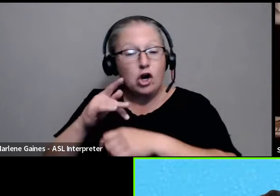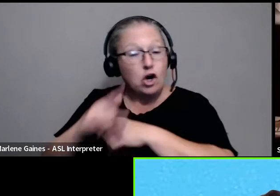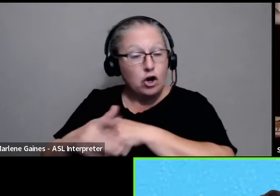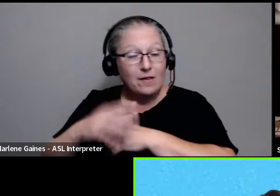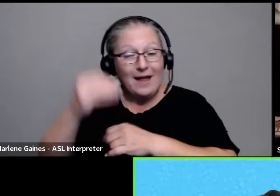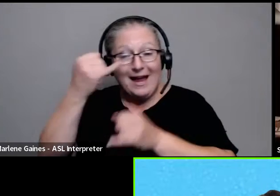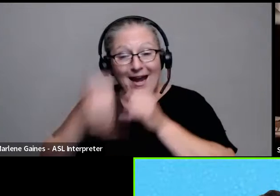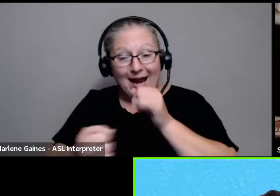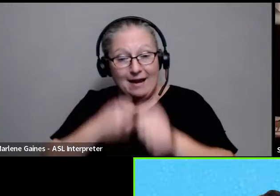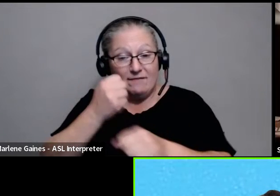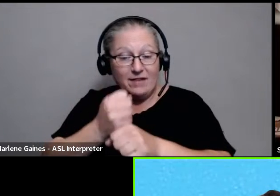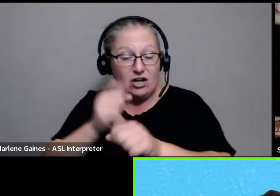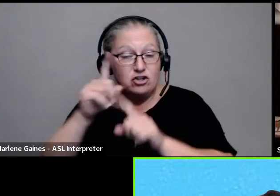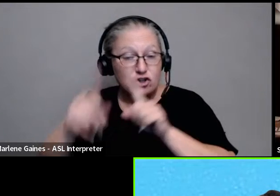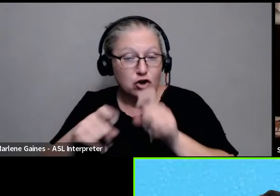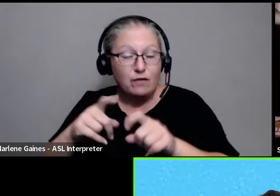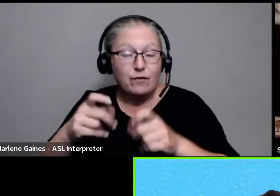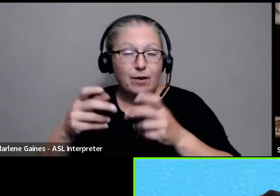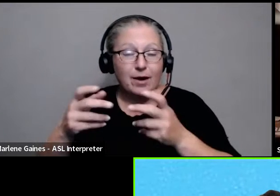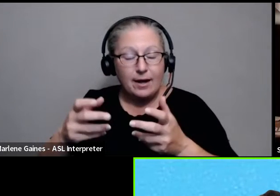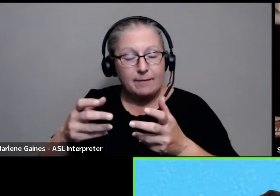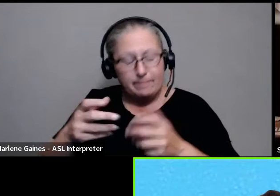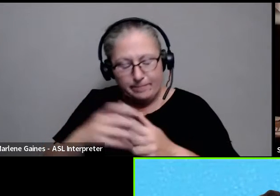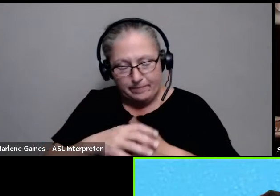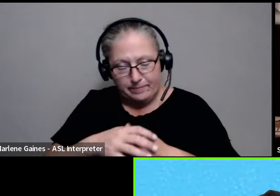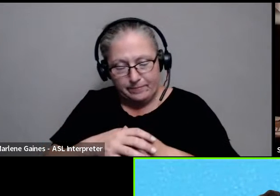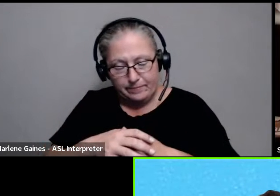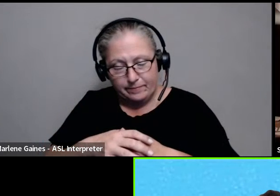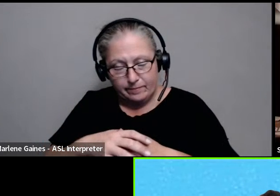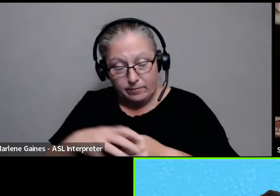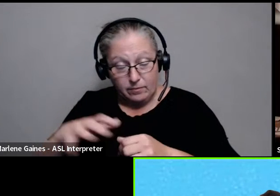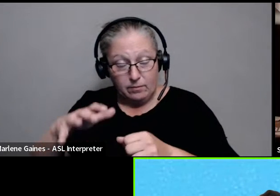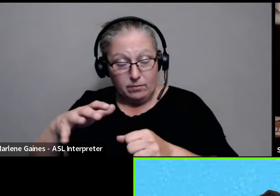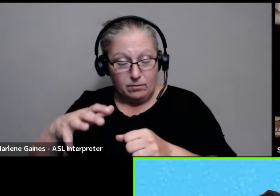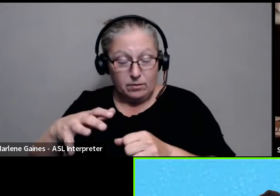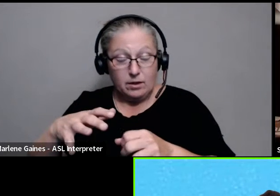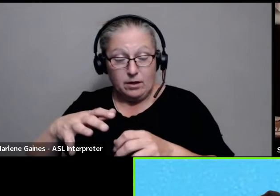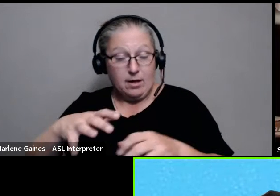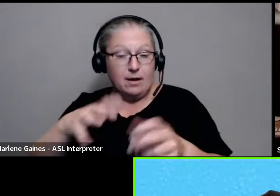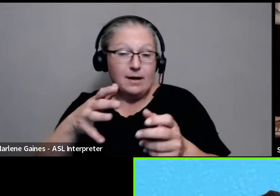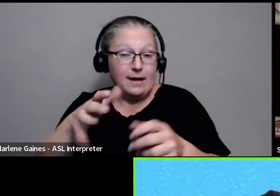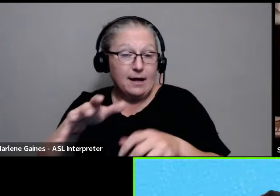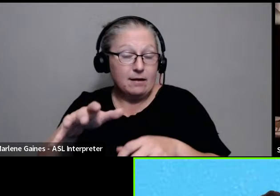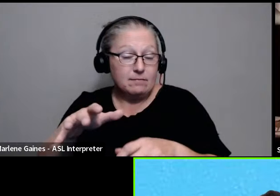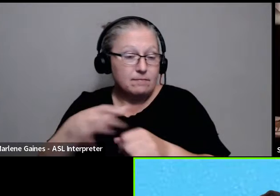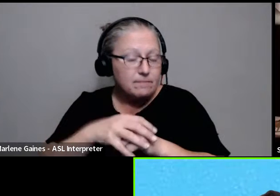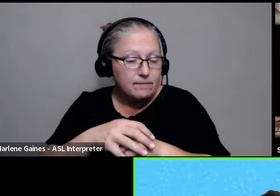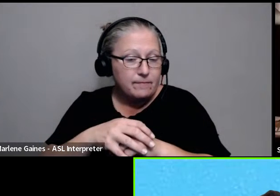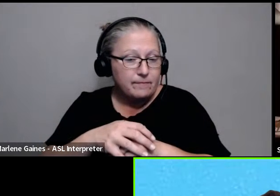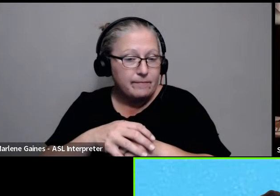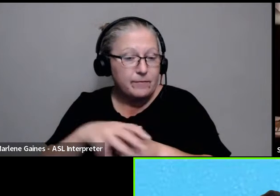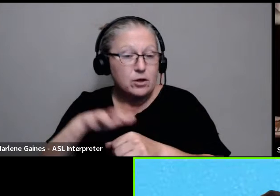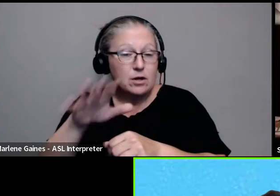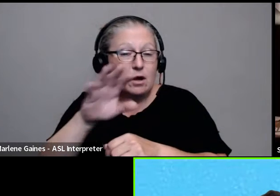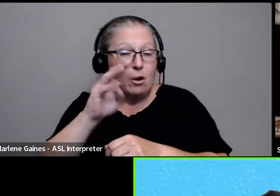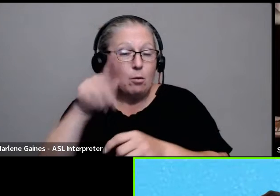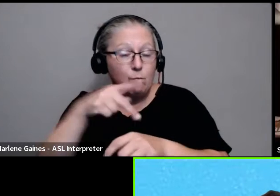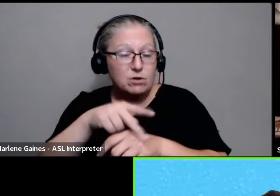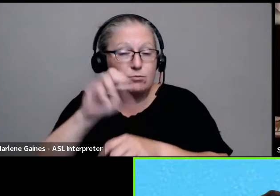surveys. Have any of the sites, either Principal Shu or Principal Campana, have